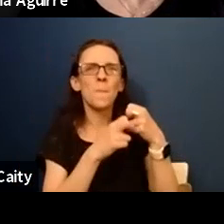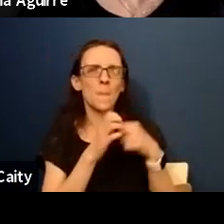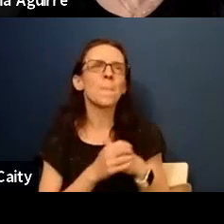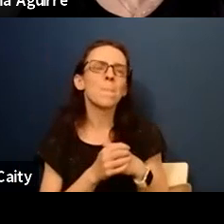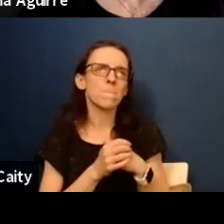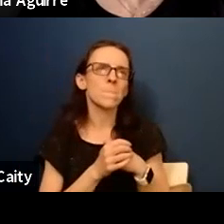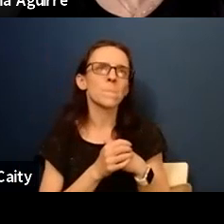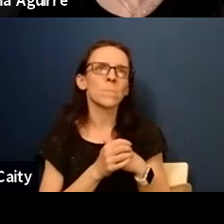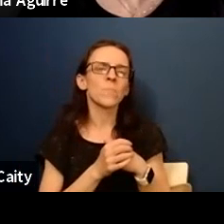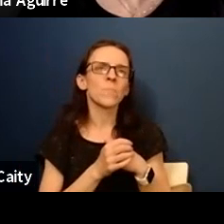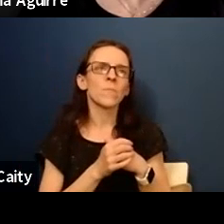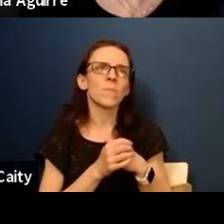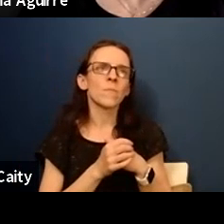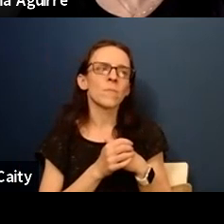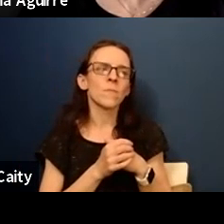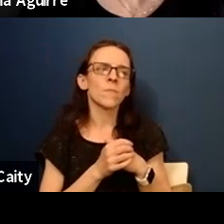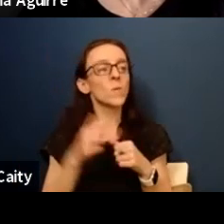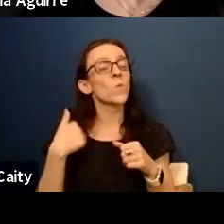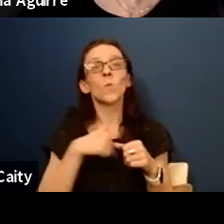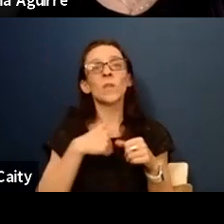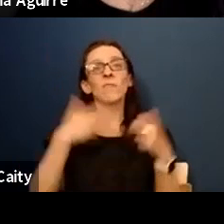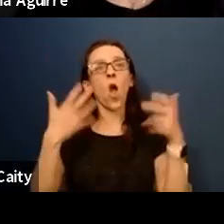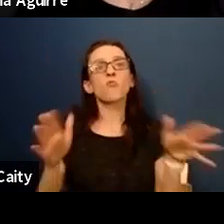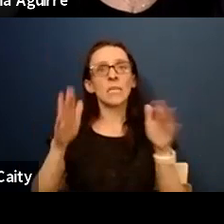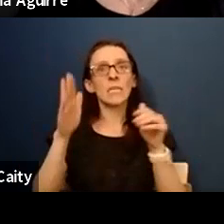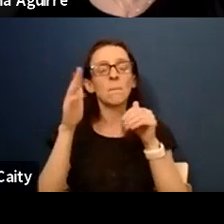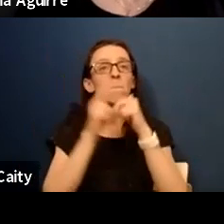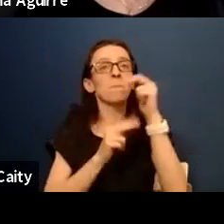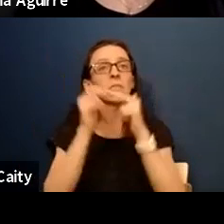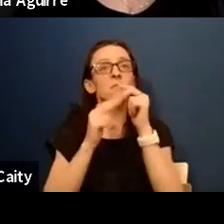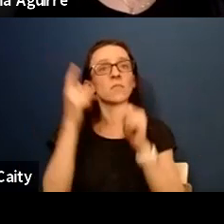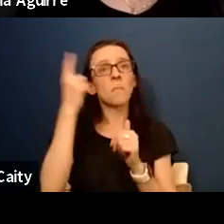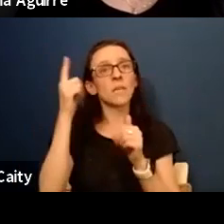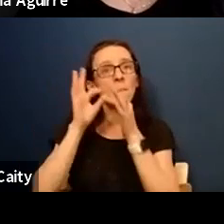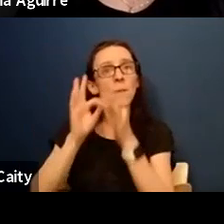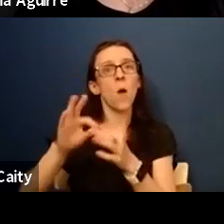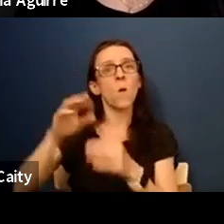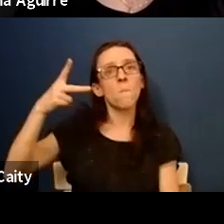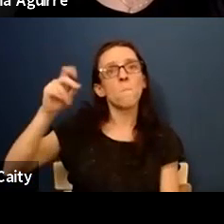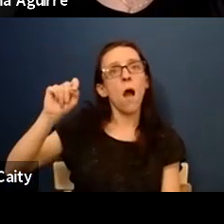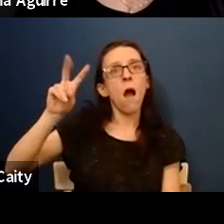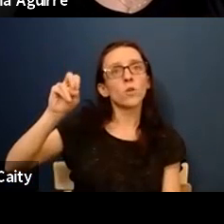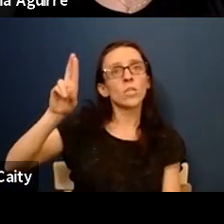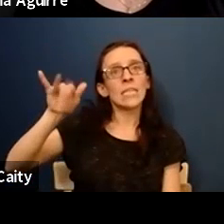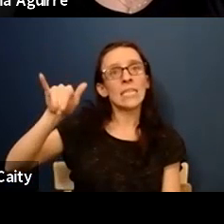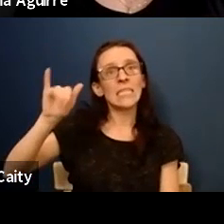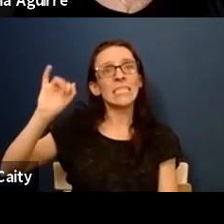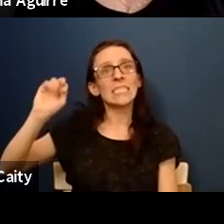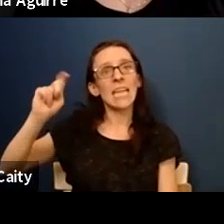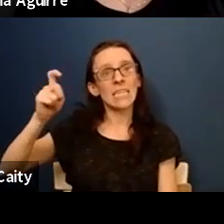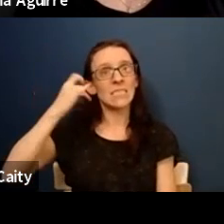we've already built something in on poverty index, if I remember correctly. Yes, we